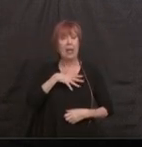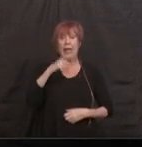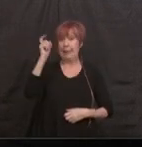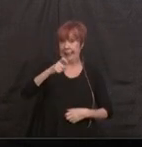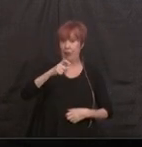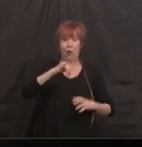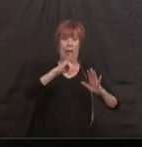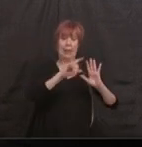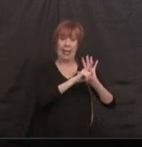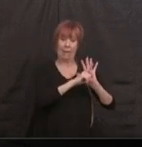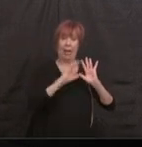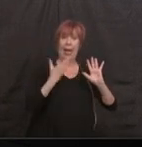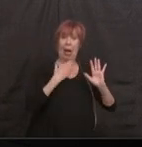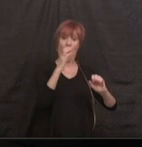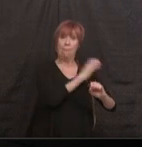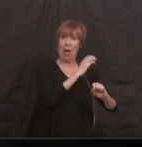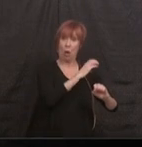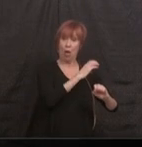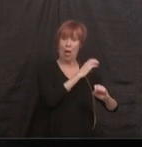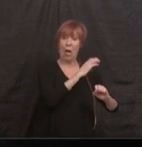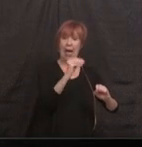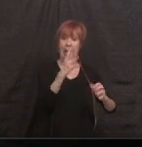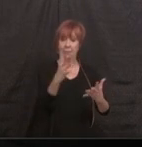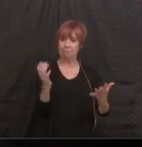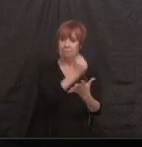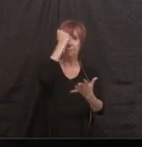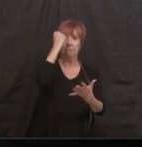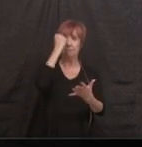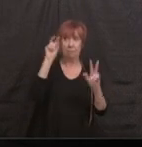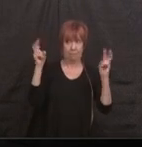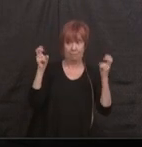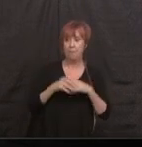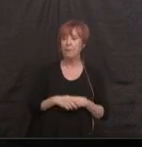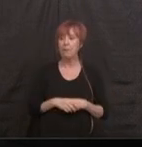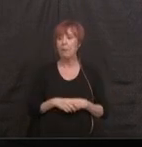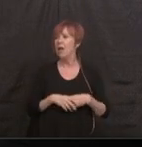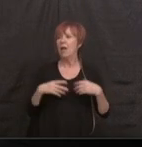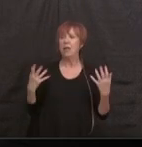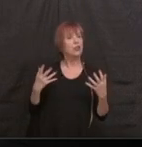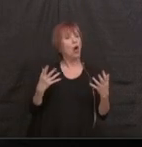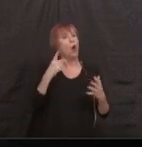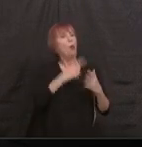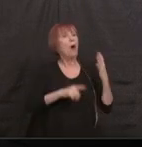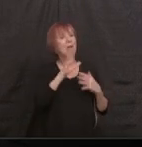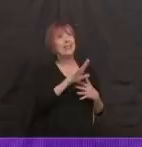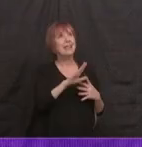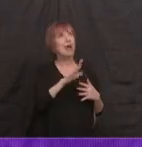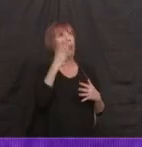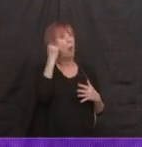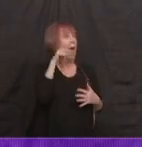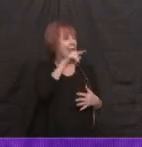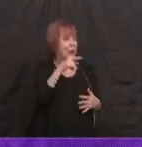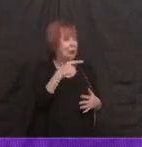to identify our power and step into it. So what was the impetus for making